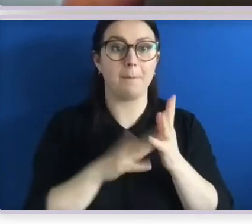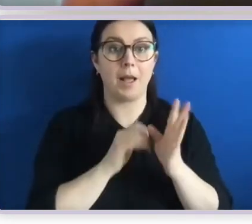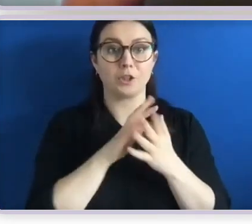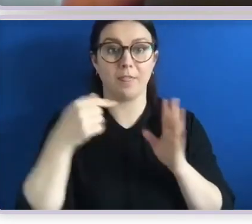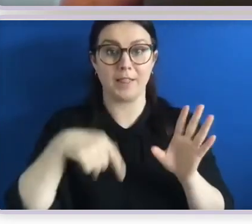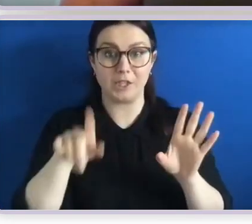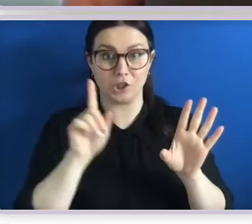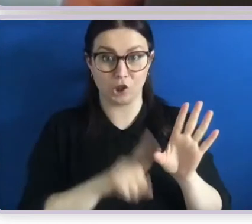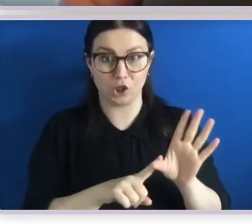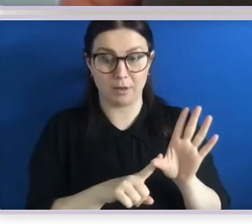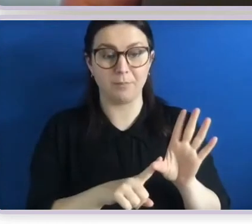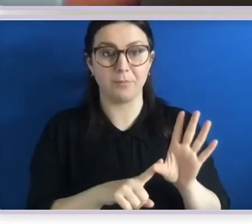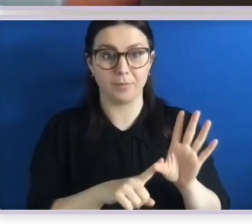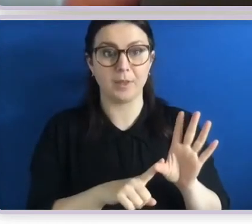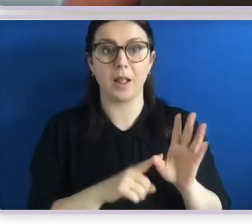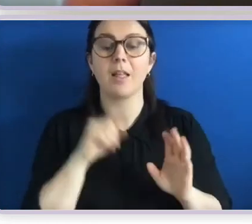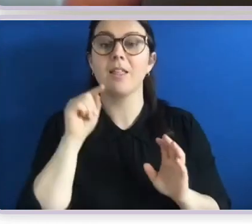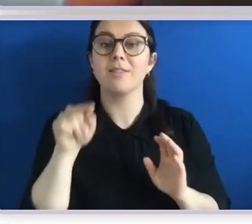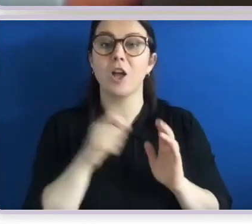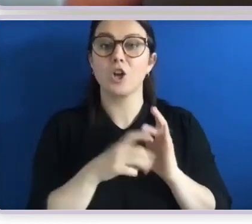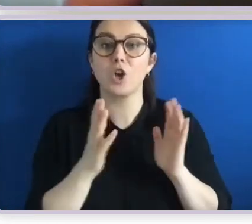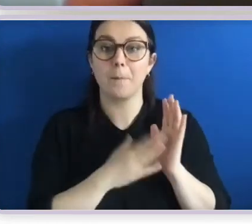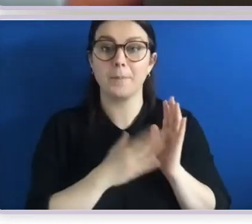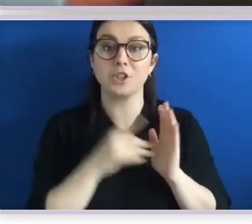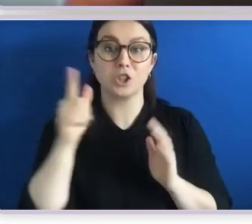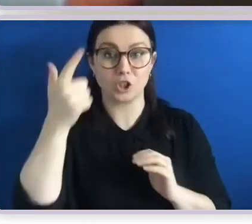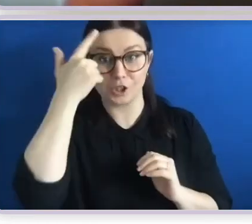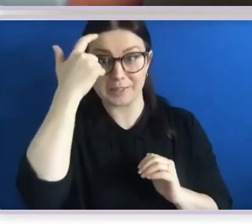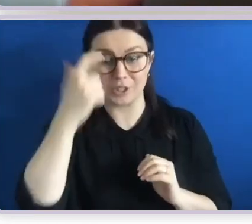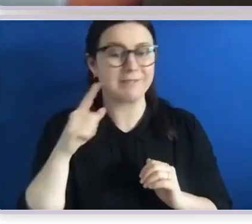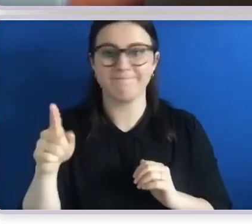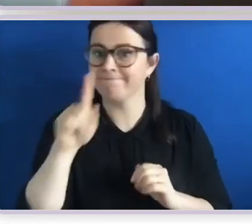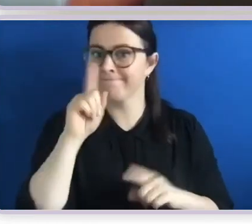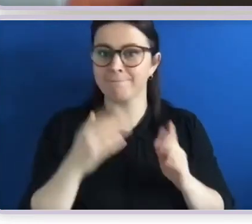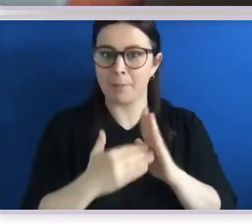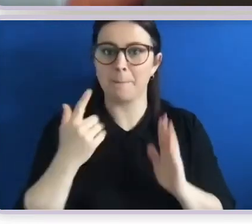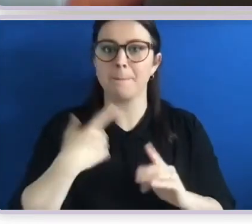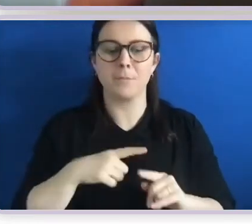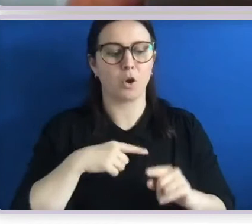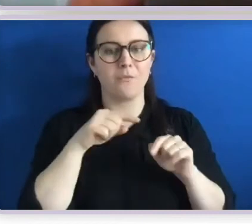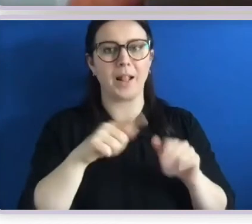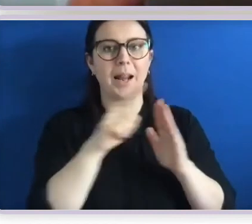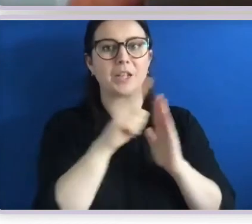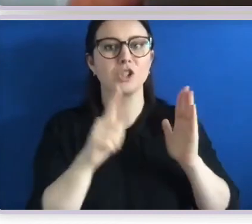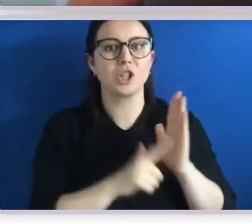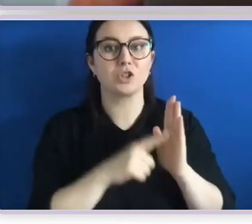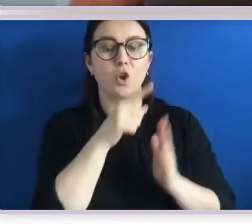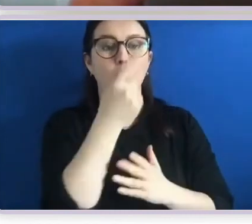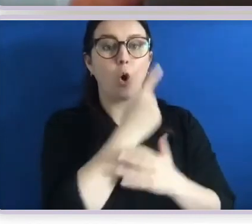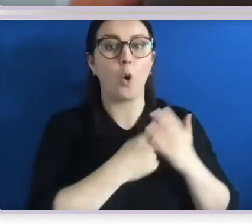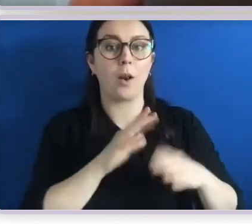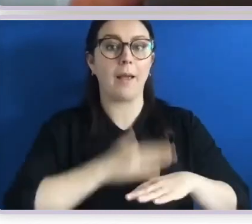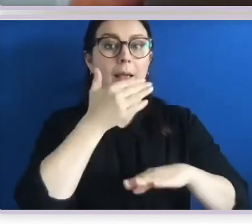Waiting for the next one. The Commission has suggested that they are unable to help due to the legislation only coming into effect in